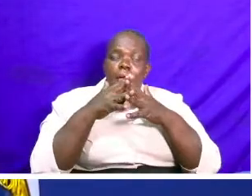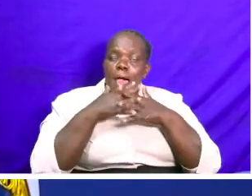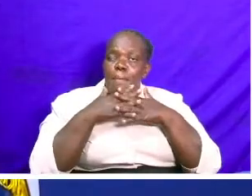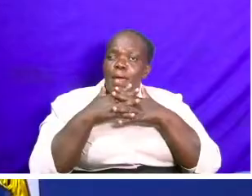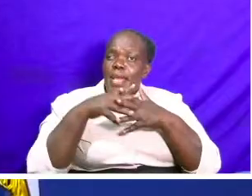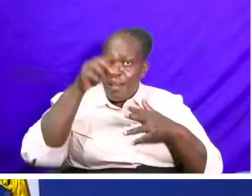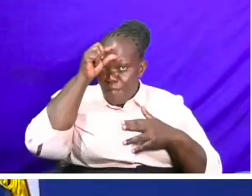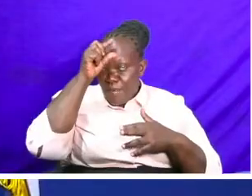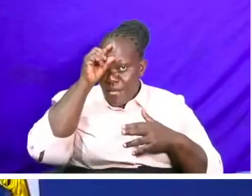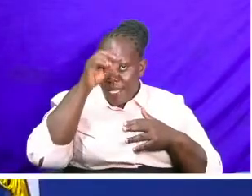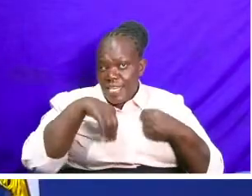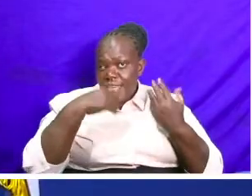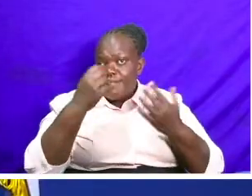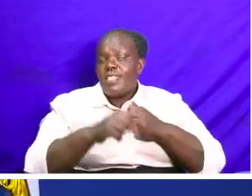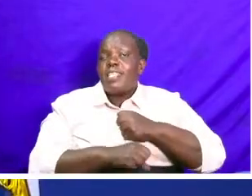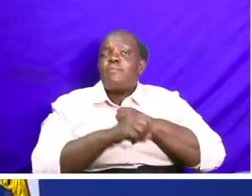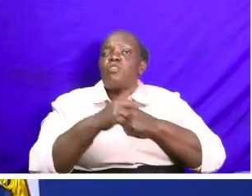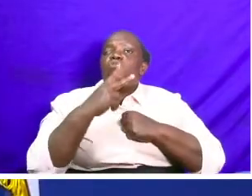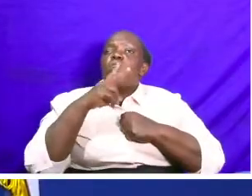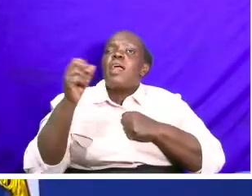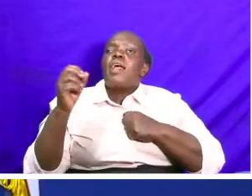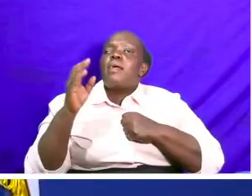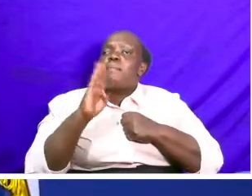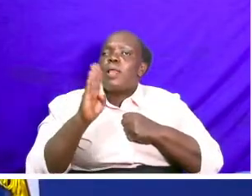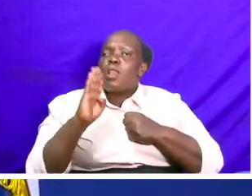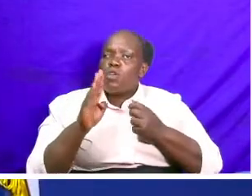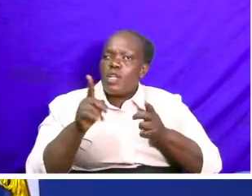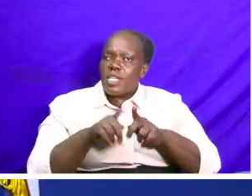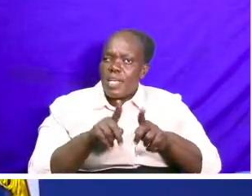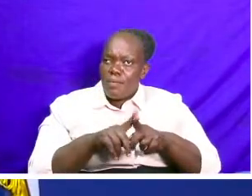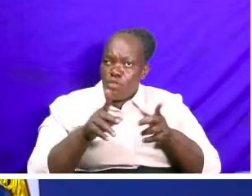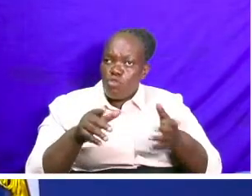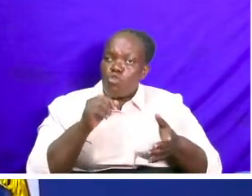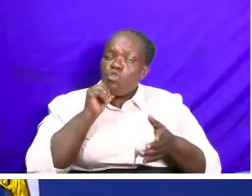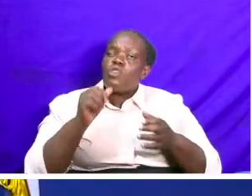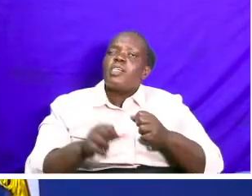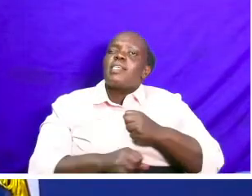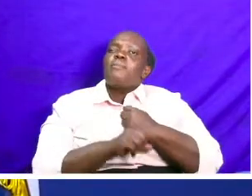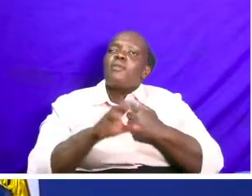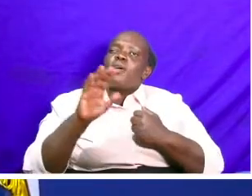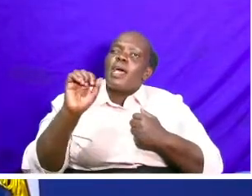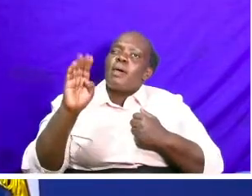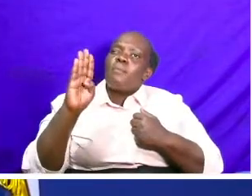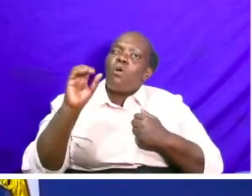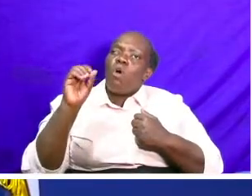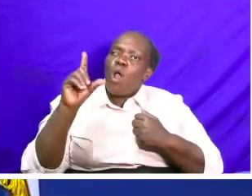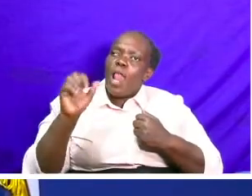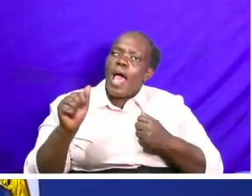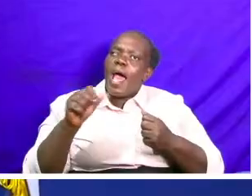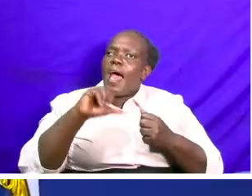They have given us a support of over 200 billion shillings to actually not just support the issue of Ebola, but other